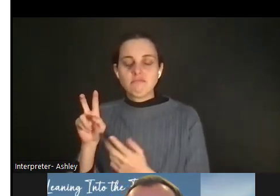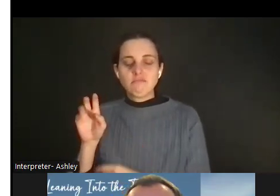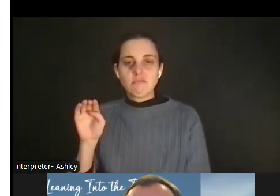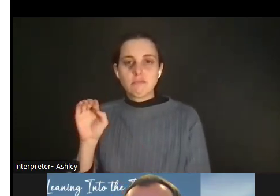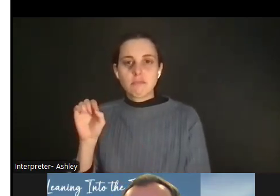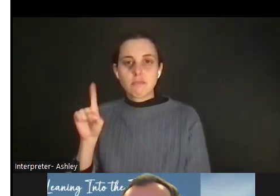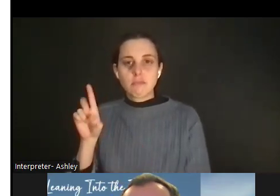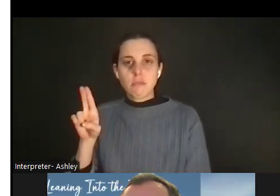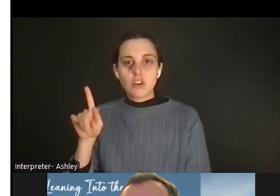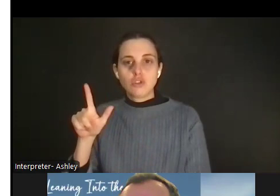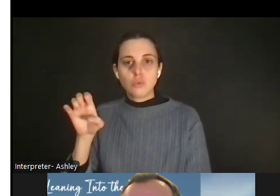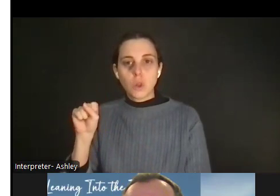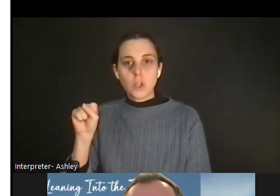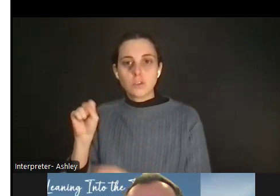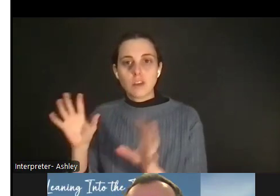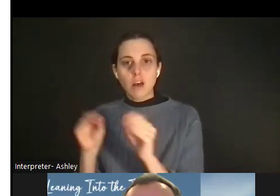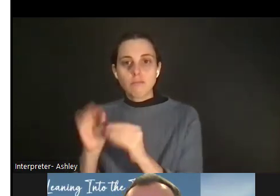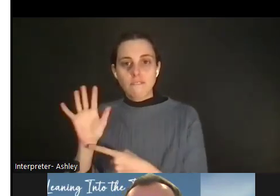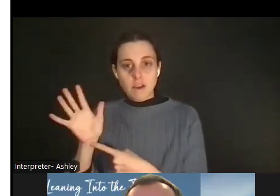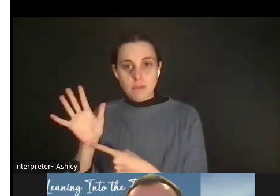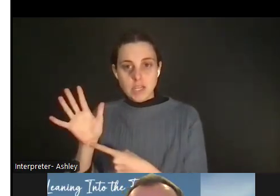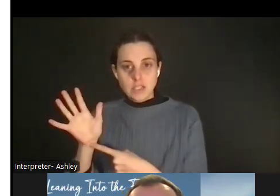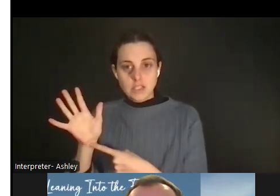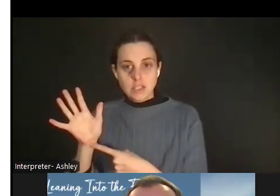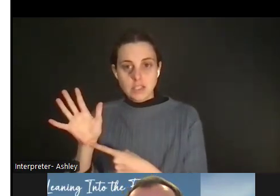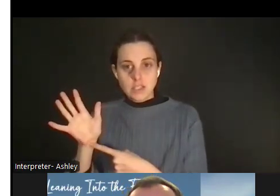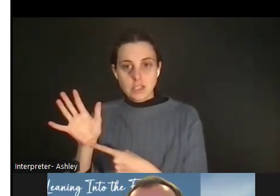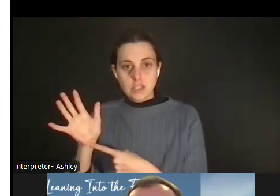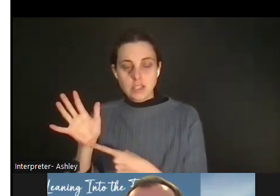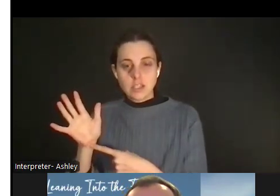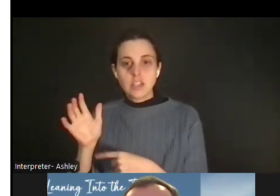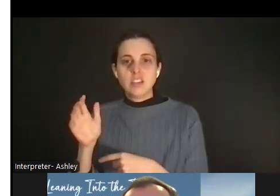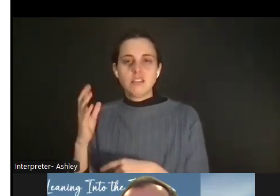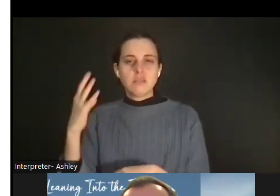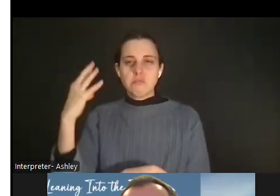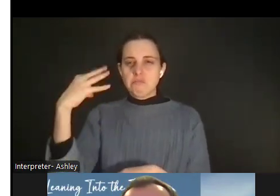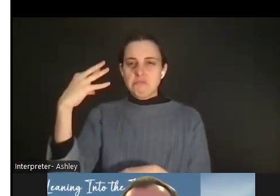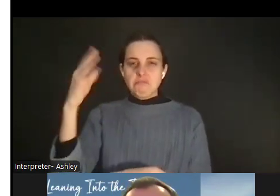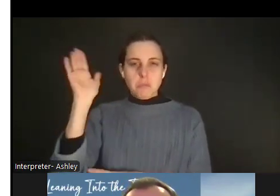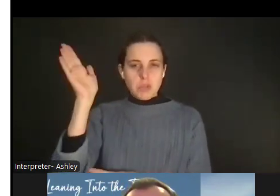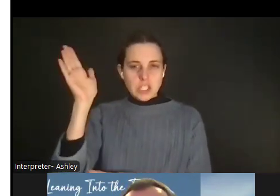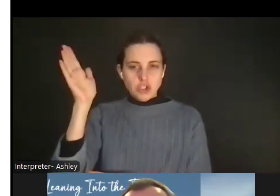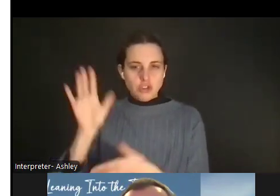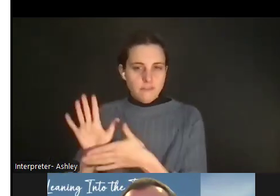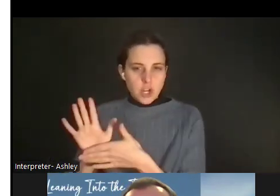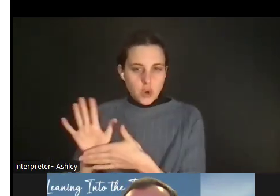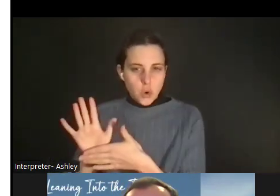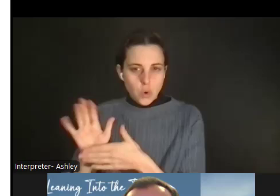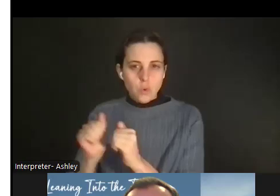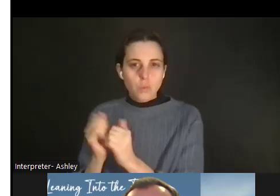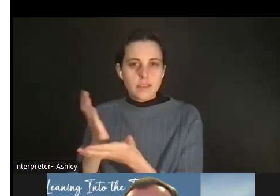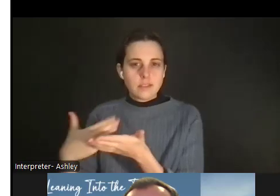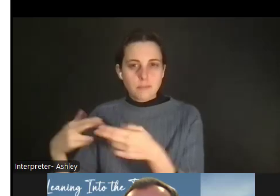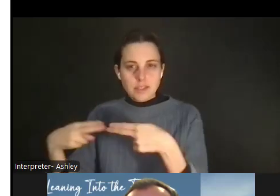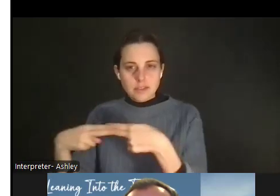minutes. It's a concept. So we deliver a 5 minutes presentation. It's a video with some slides